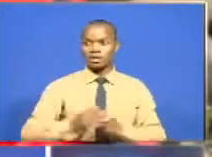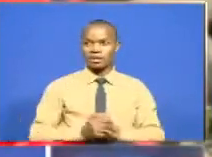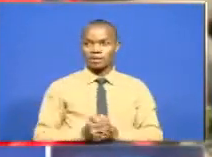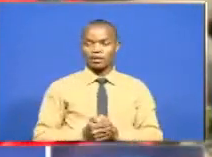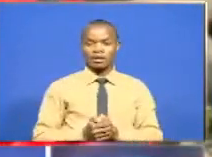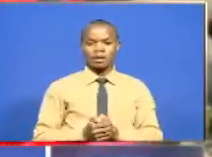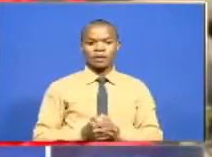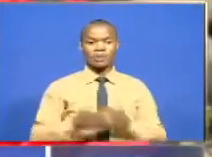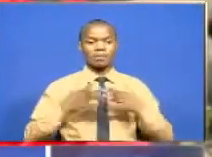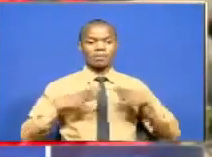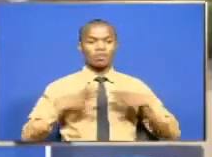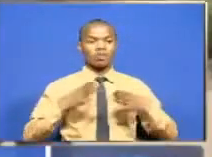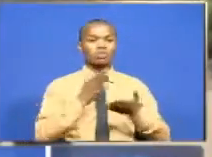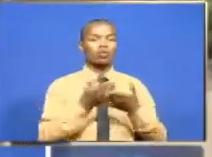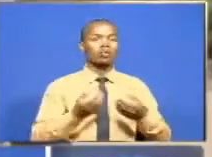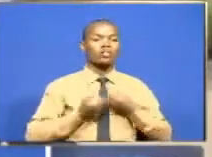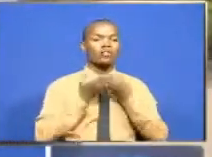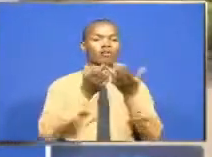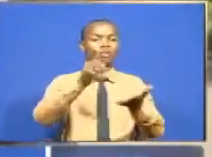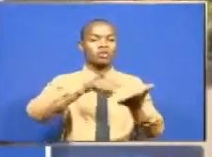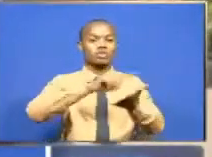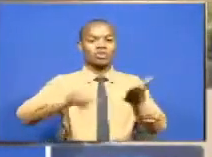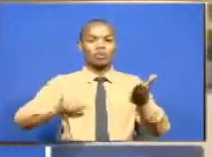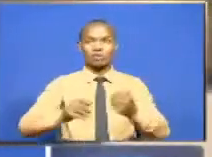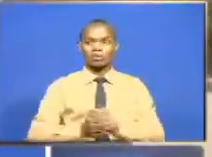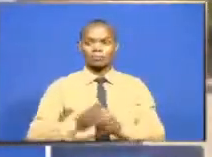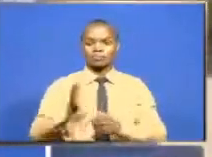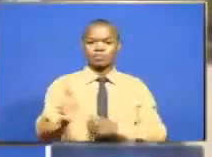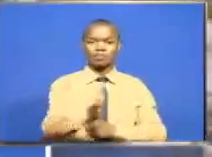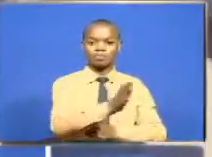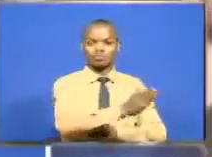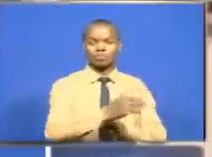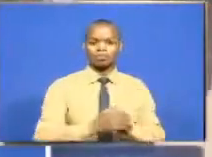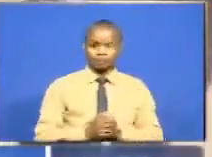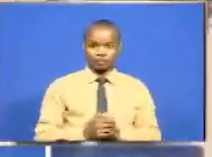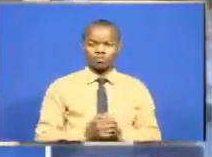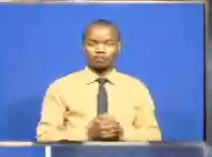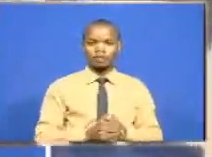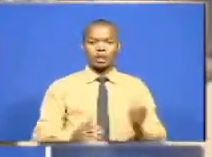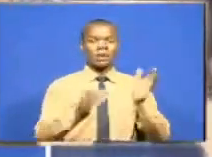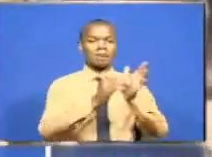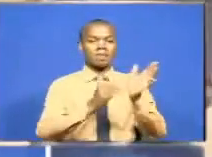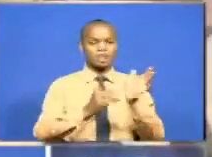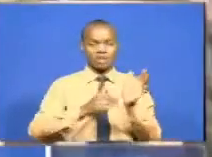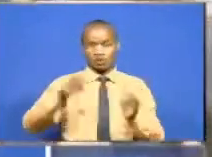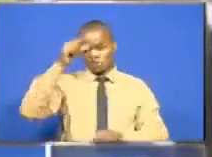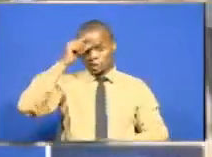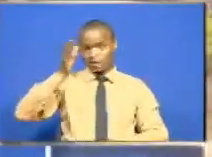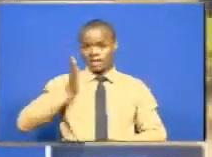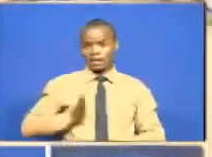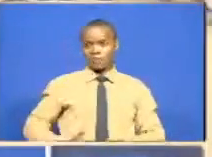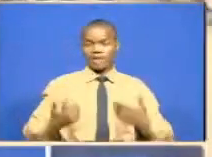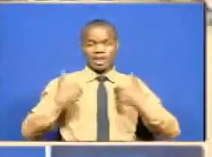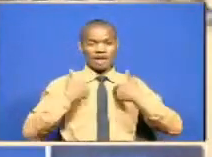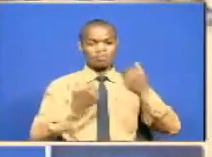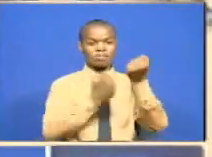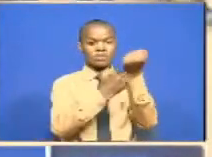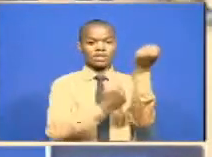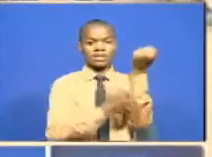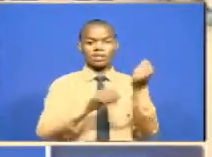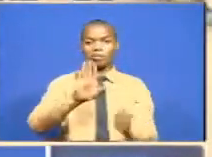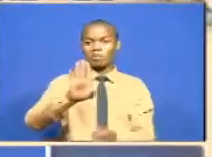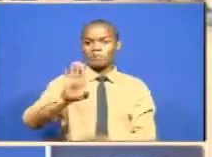waliweza kupewa habari ambaye si kweli. Elsewhere, Maendeleo chapter party leader Dr. Alfred Mutua has drummed up support for the